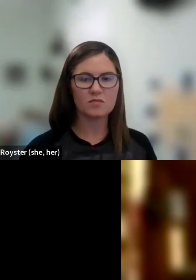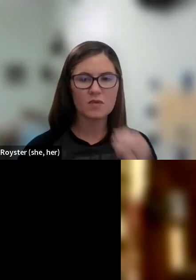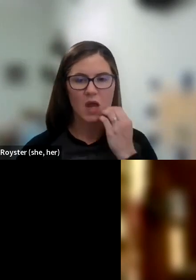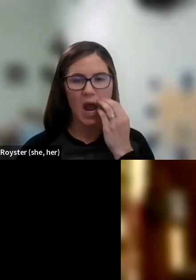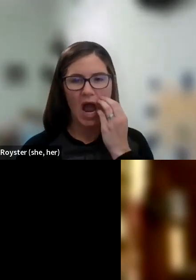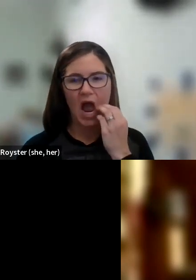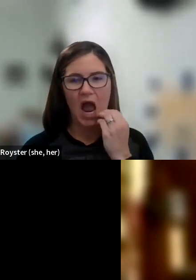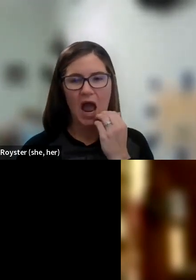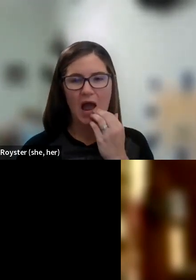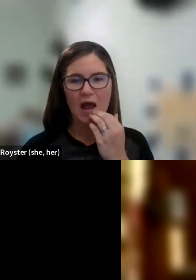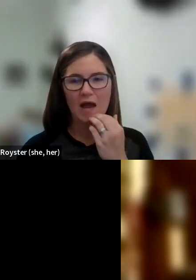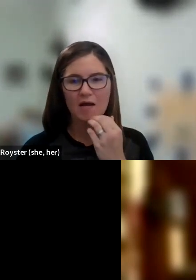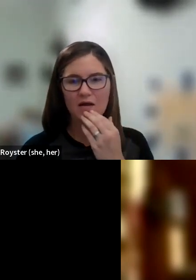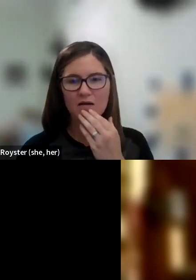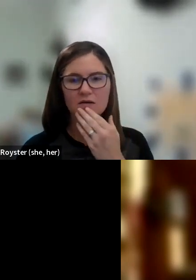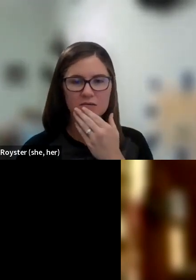first.